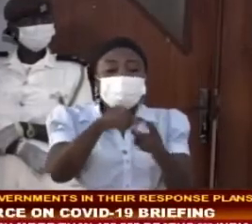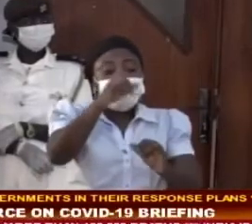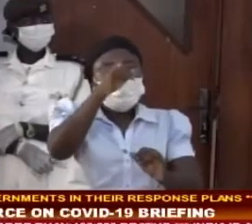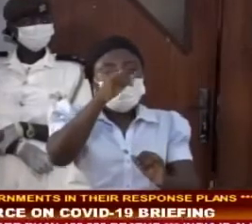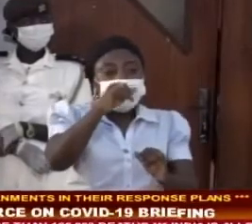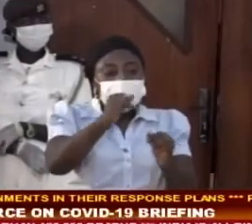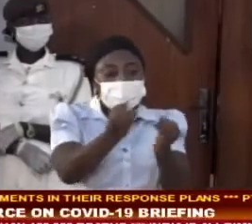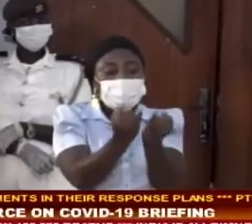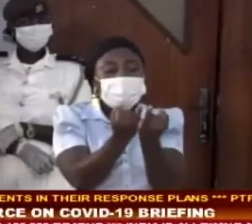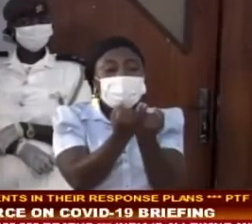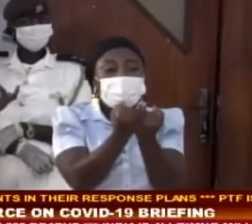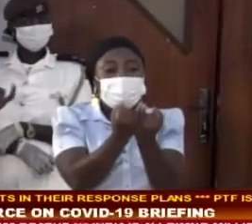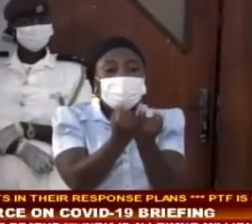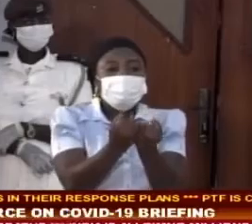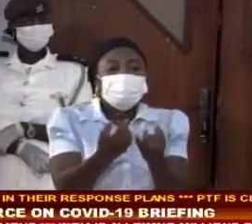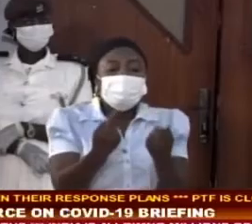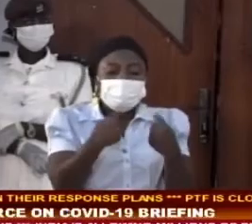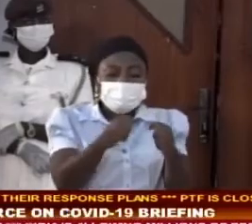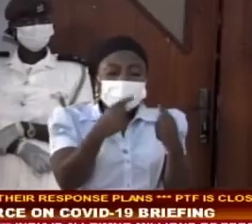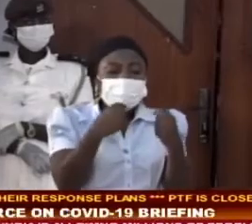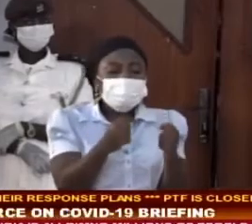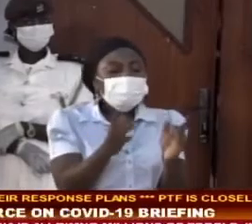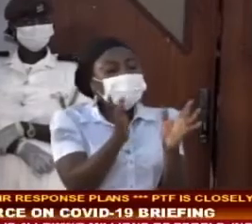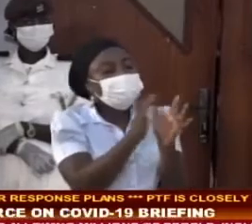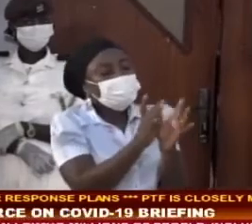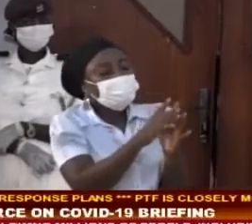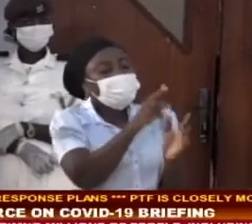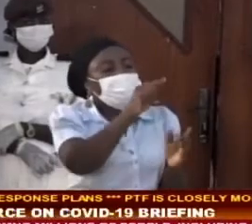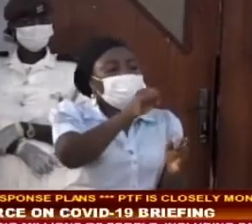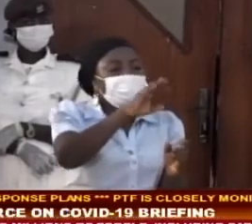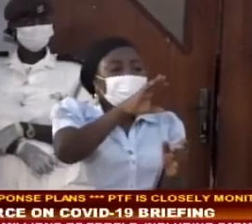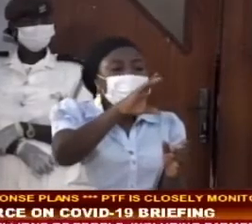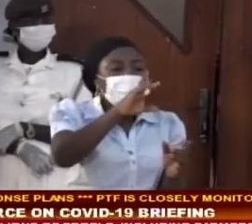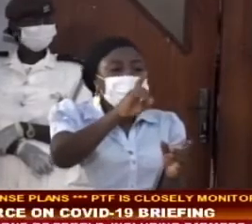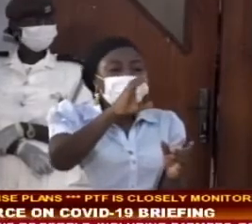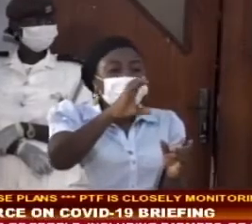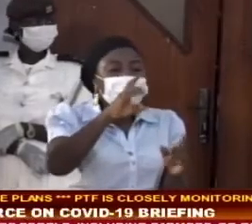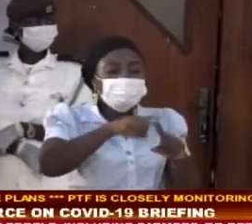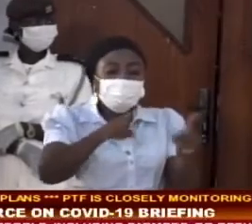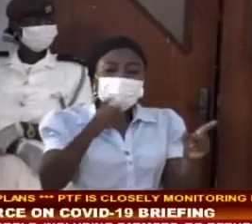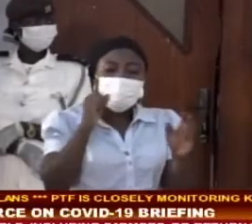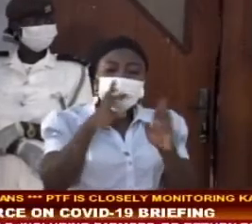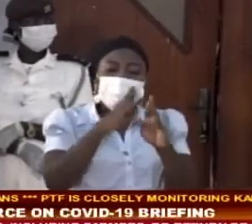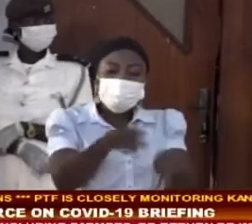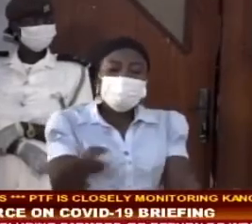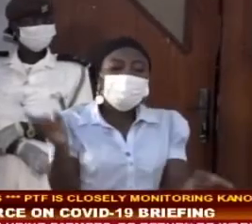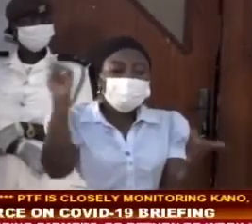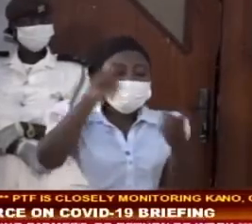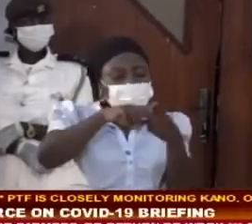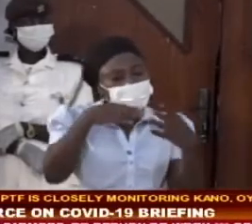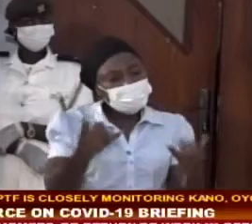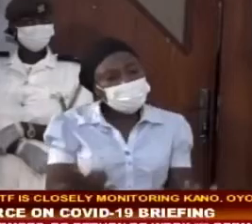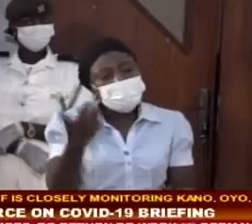to contact the NCDC, but there has been no response up till now. Why is